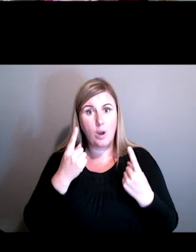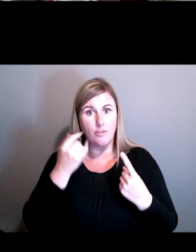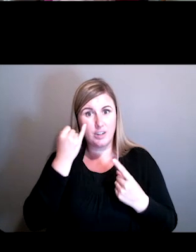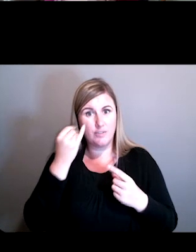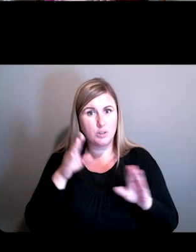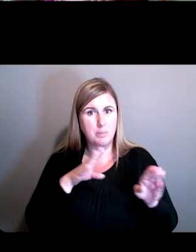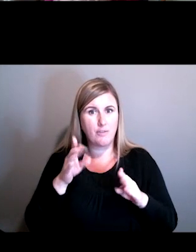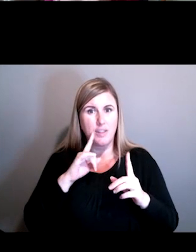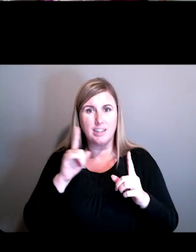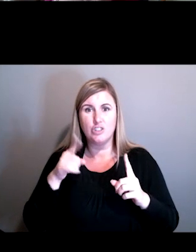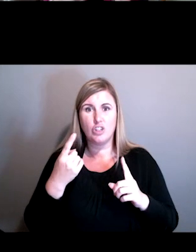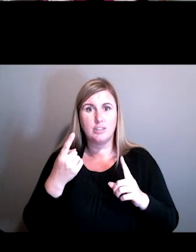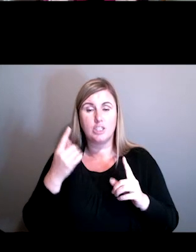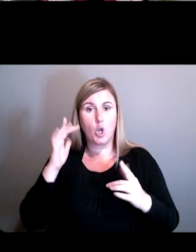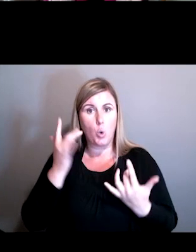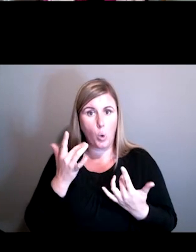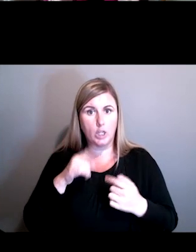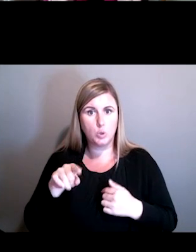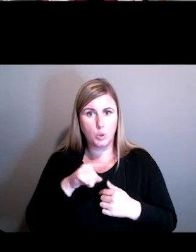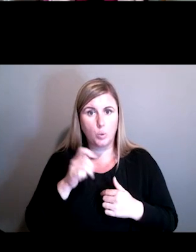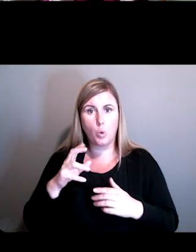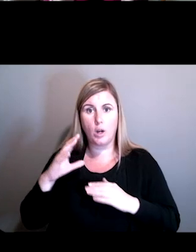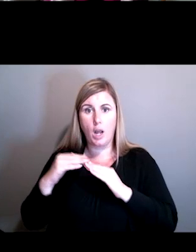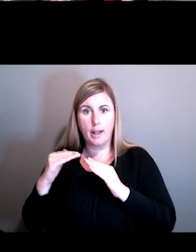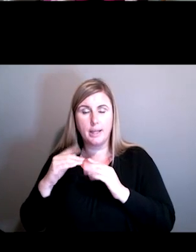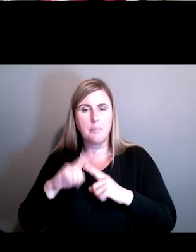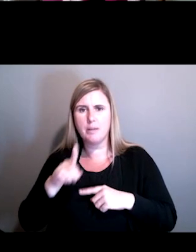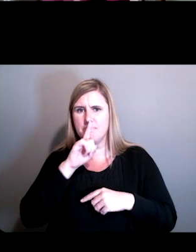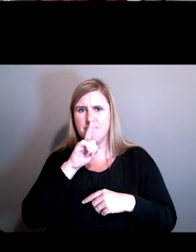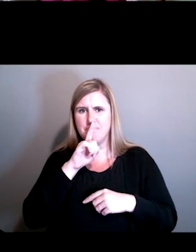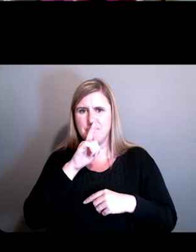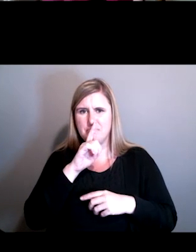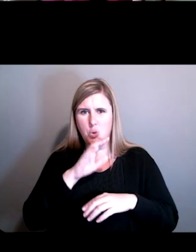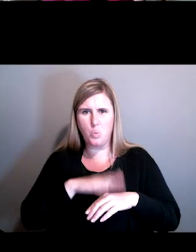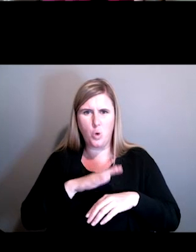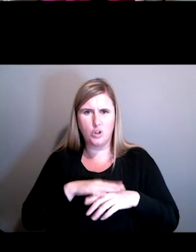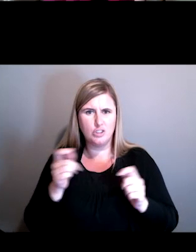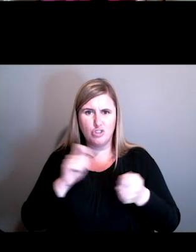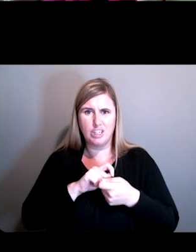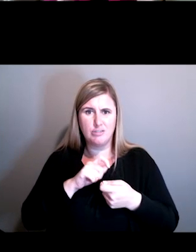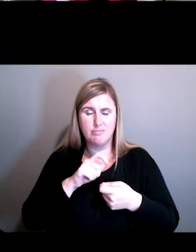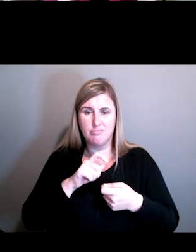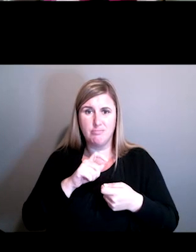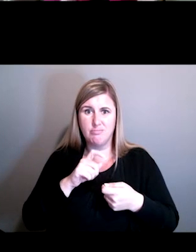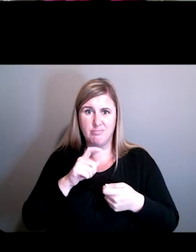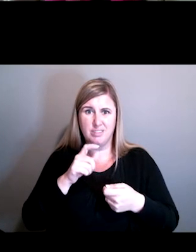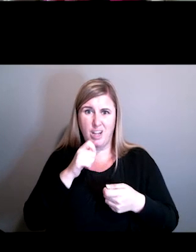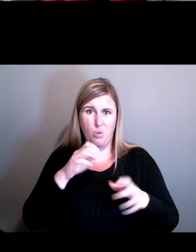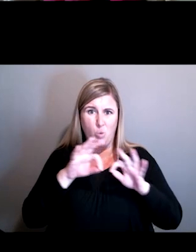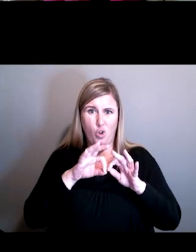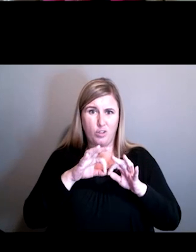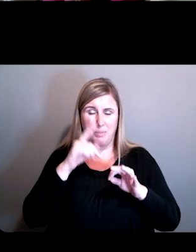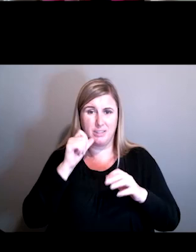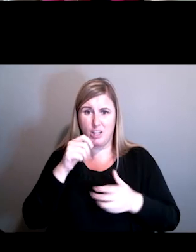annoying to you or a colleague, but it doesn't warrant a behavior change to be targeted because it's not socially significant, you